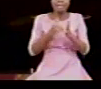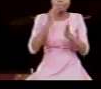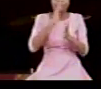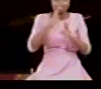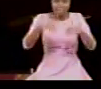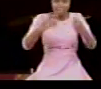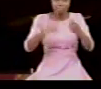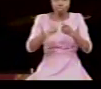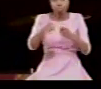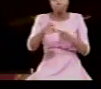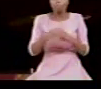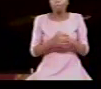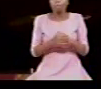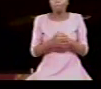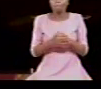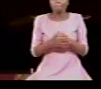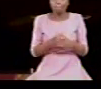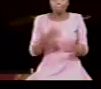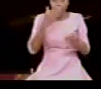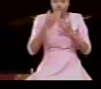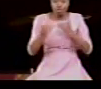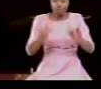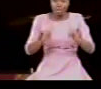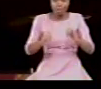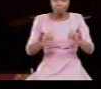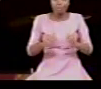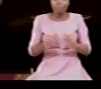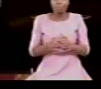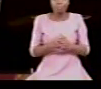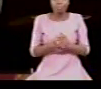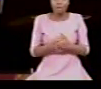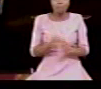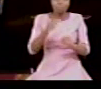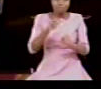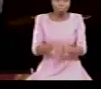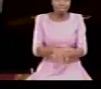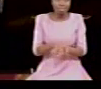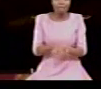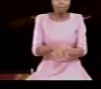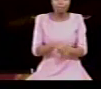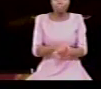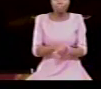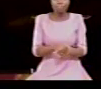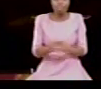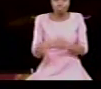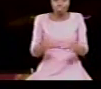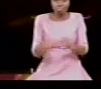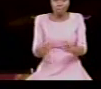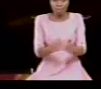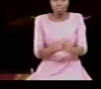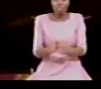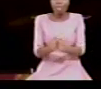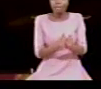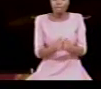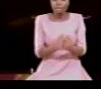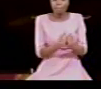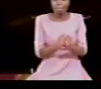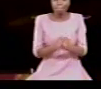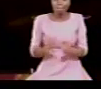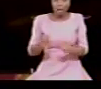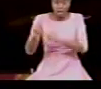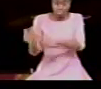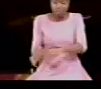unto you. Good measure, pressed down, shaking together, running